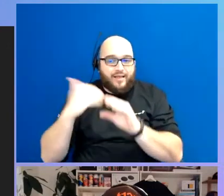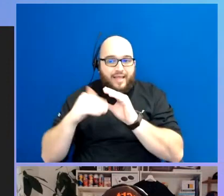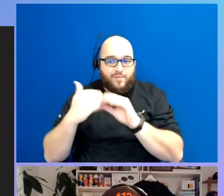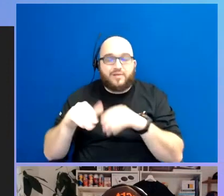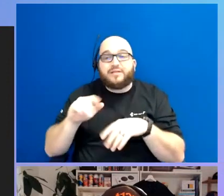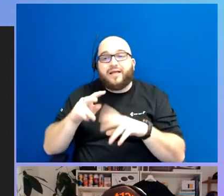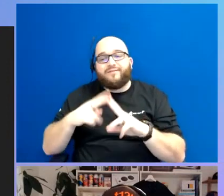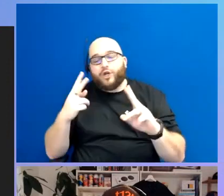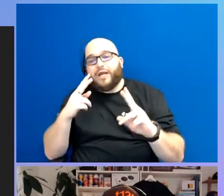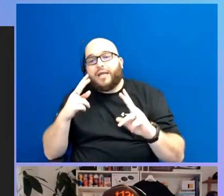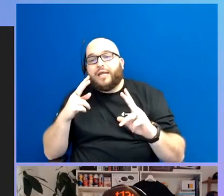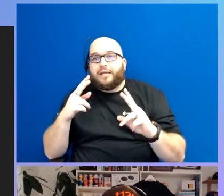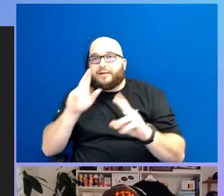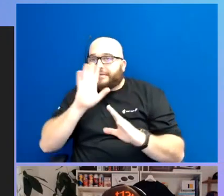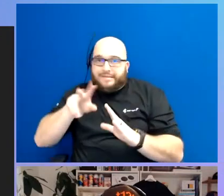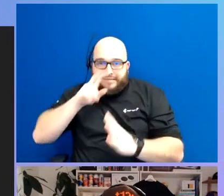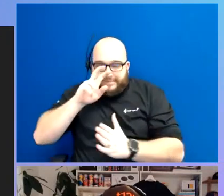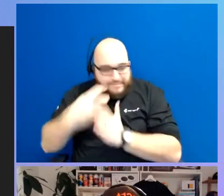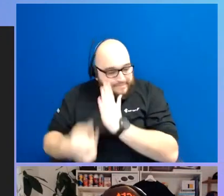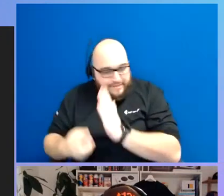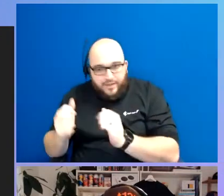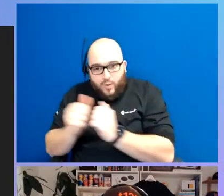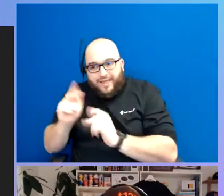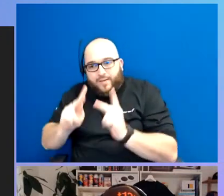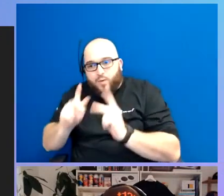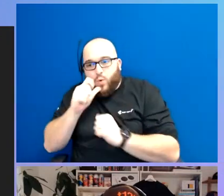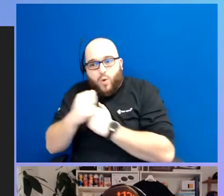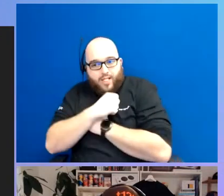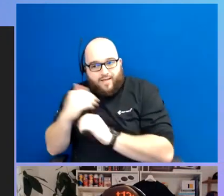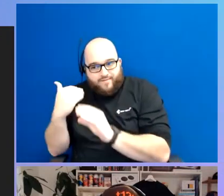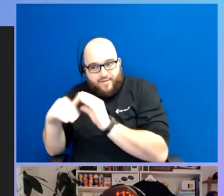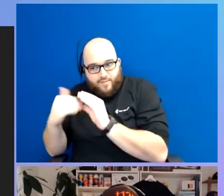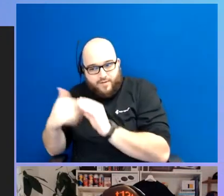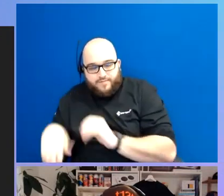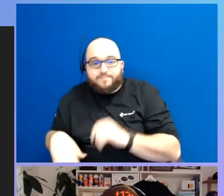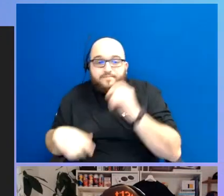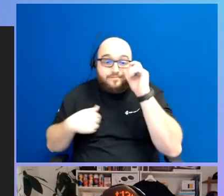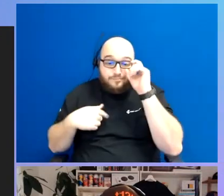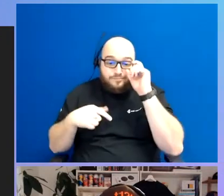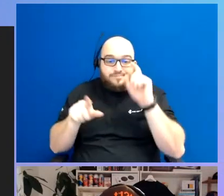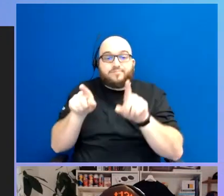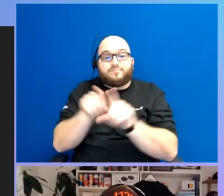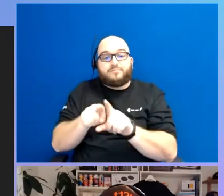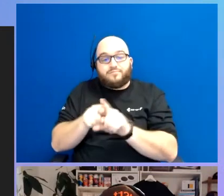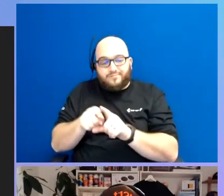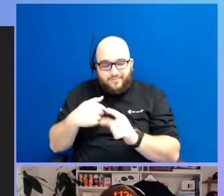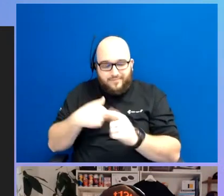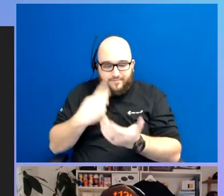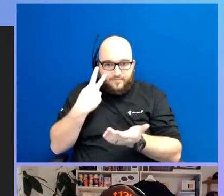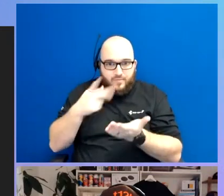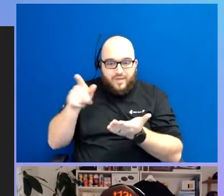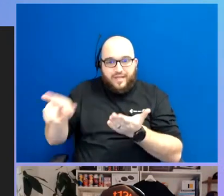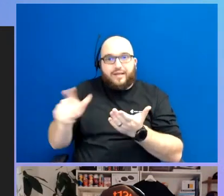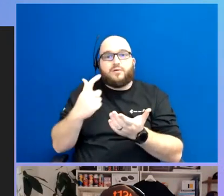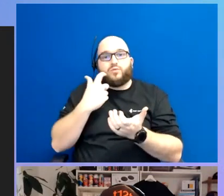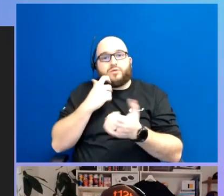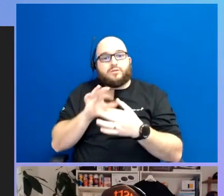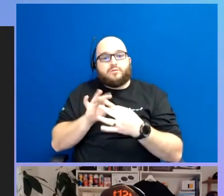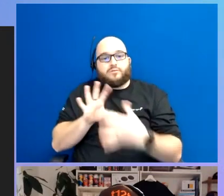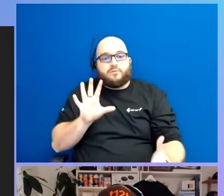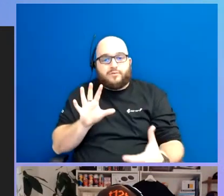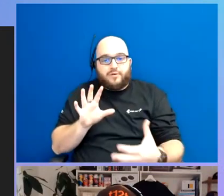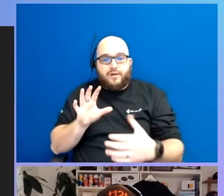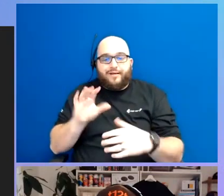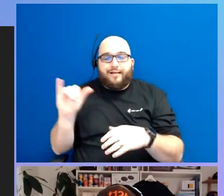nerdy. And I also found that he has released a kind of